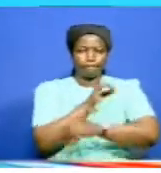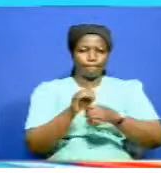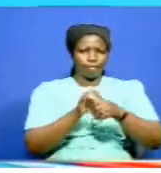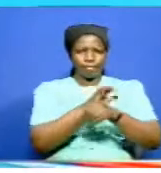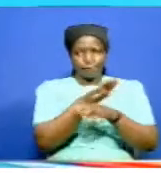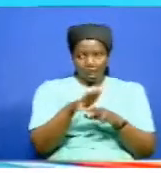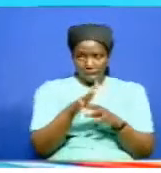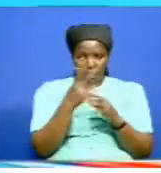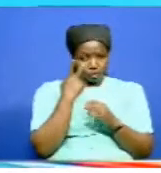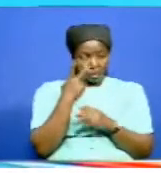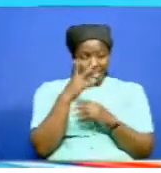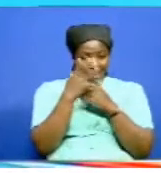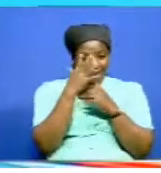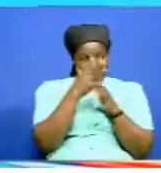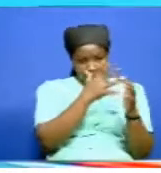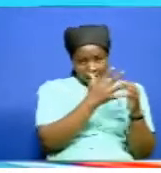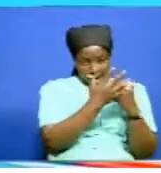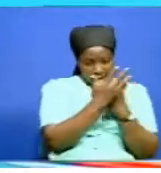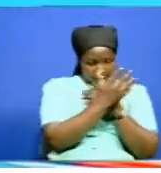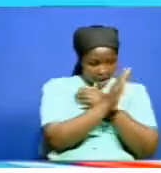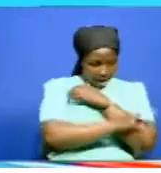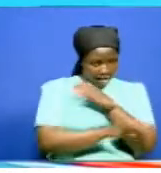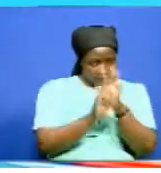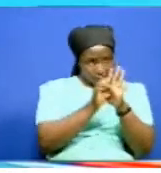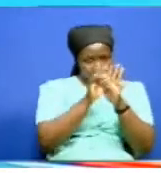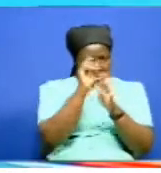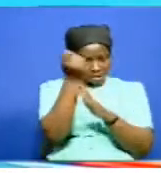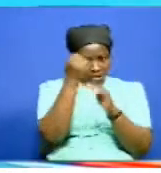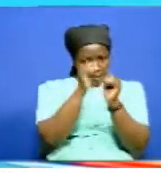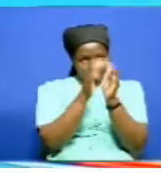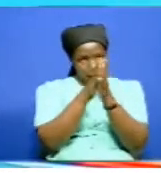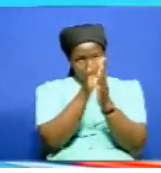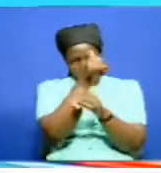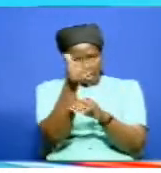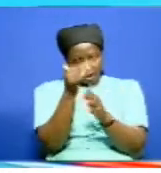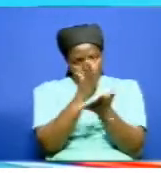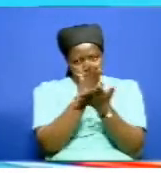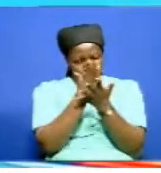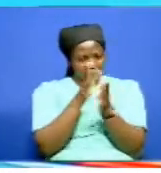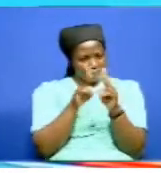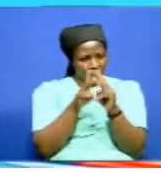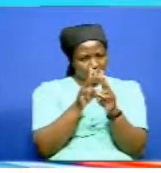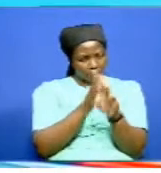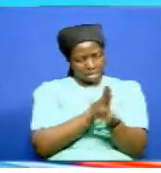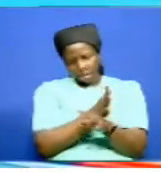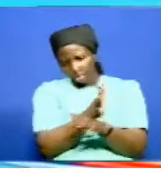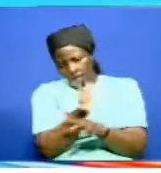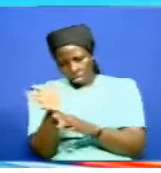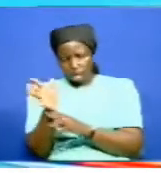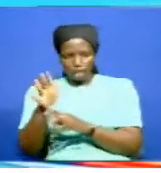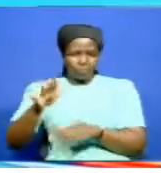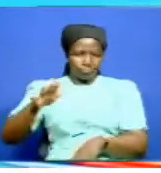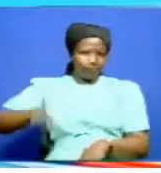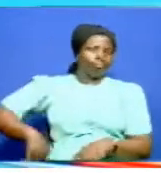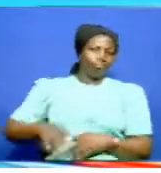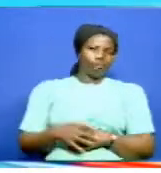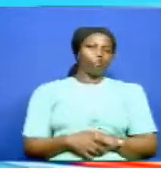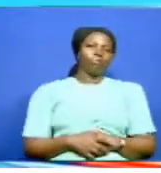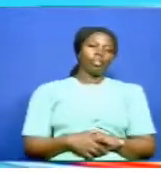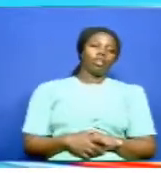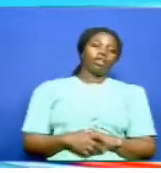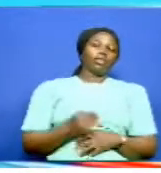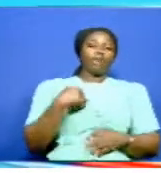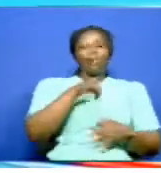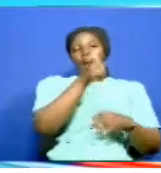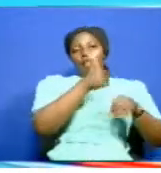at countries like Kenya and others, we're quite lagging behind. Of course, there are several factors that play out in